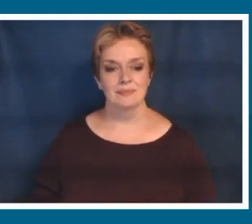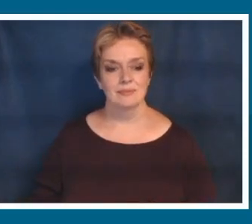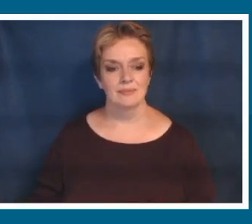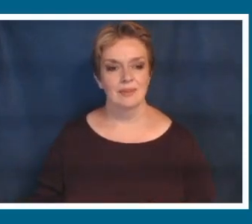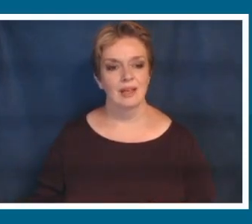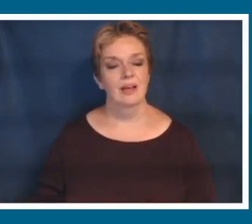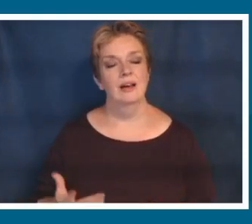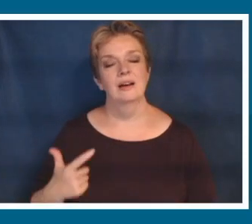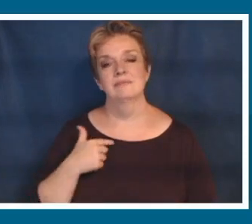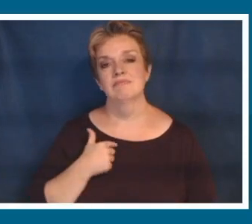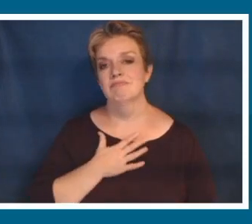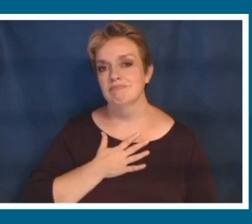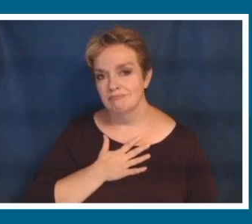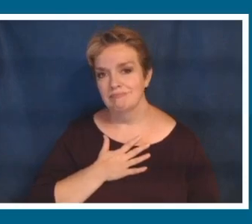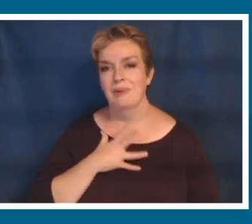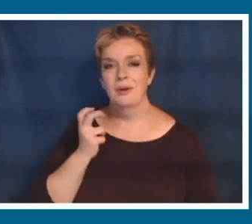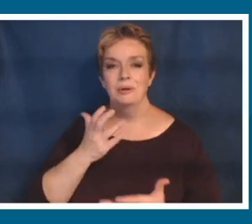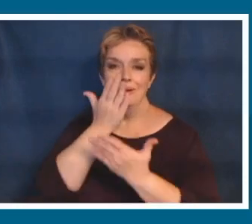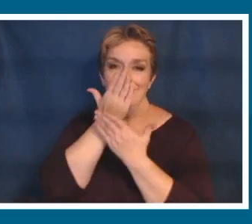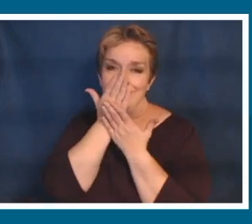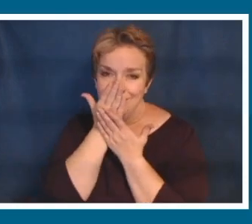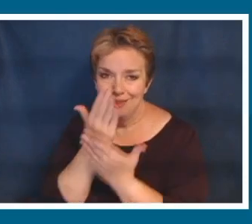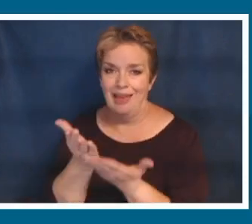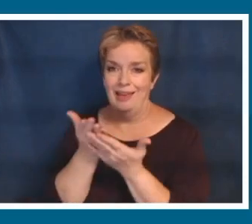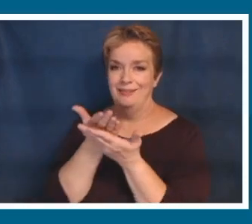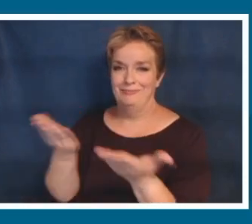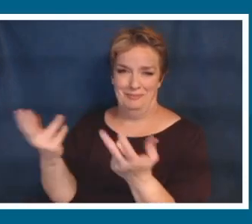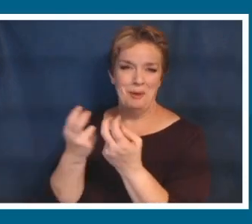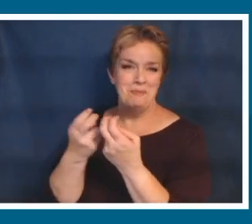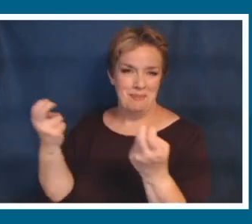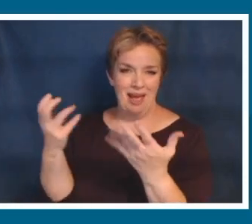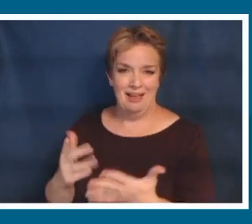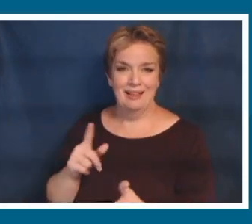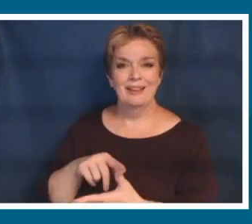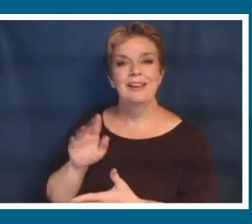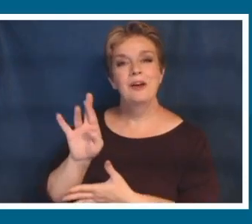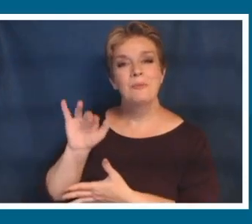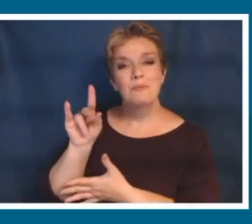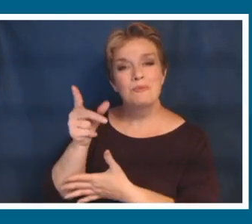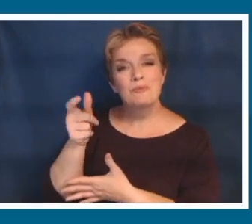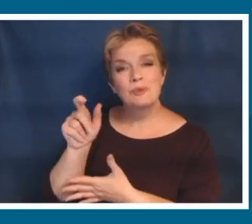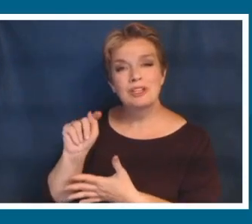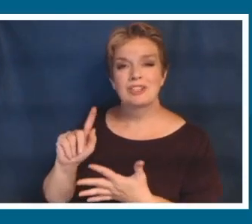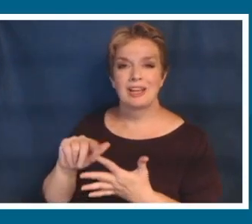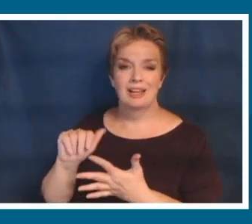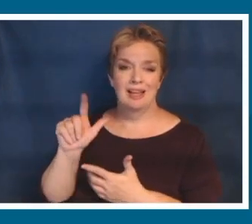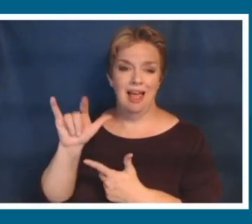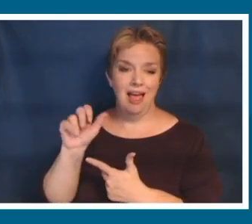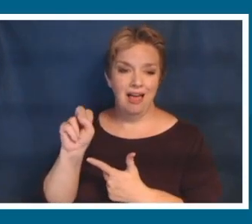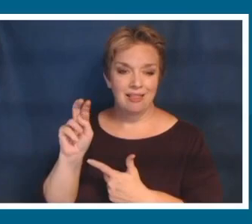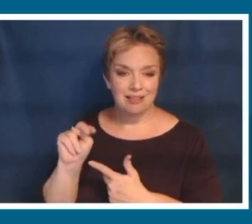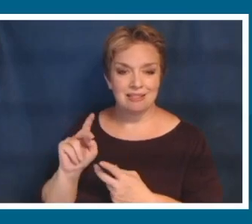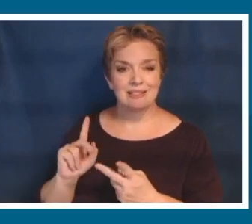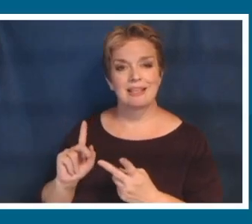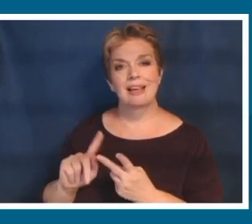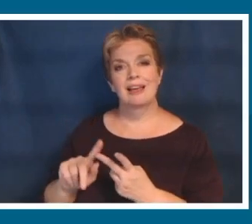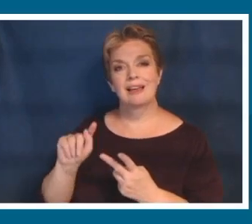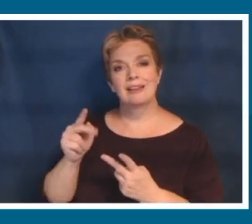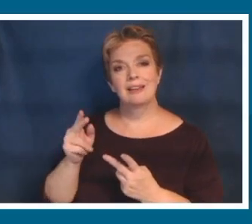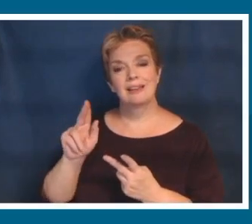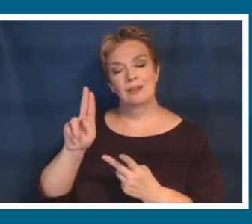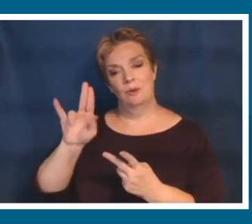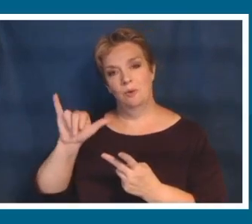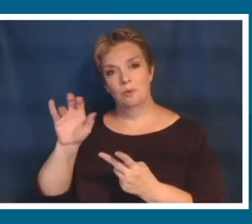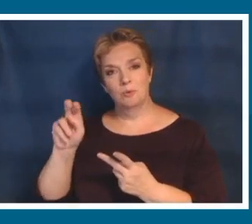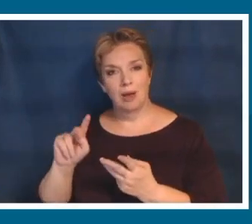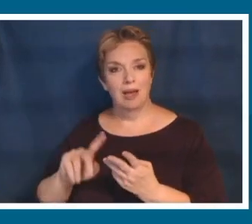my colleagues enough. So big shout out to Bridget and to Allison and to Jessica and to Tuyen, and again to